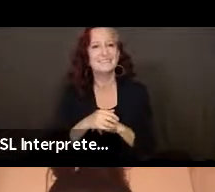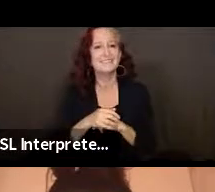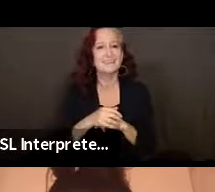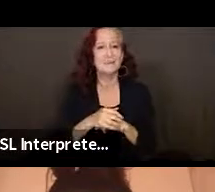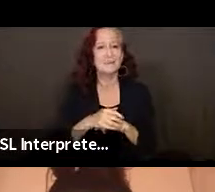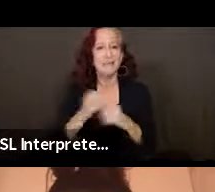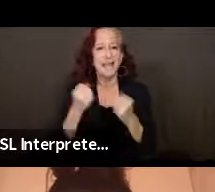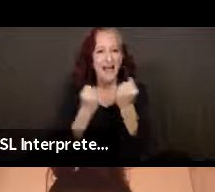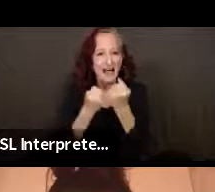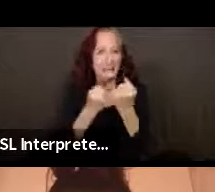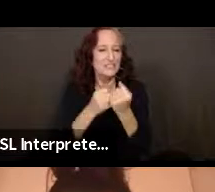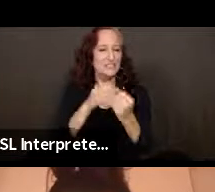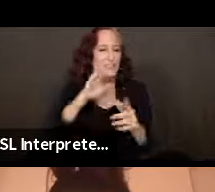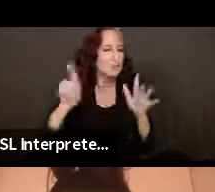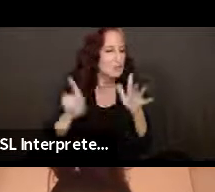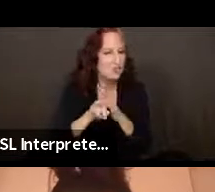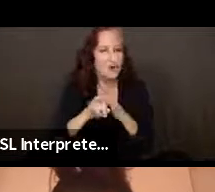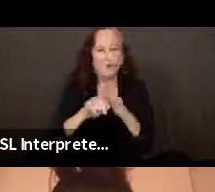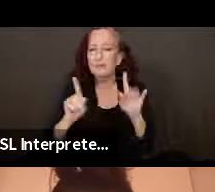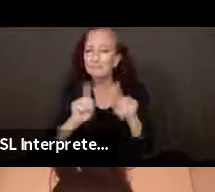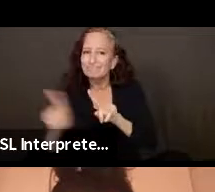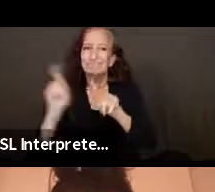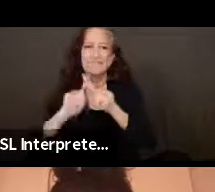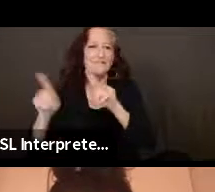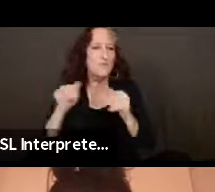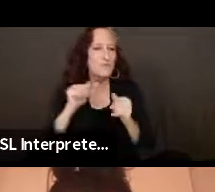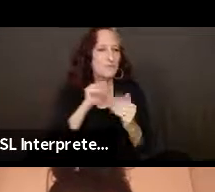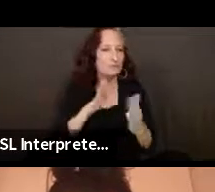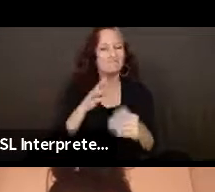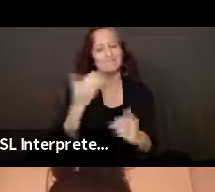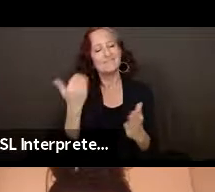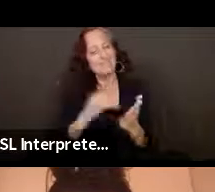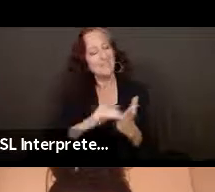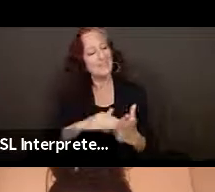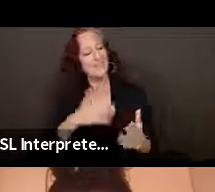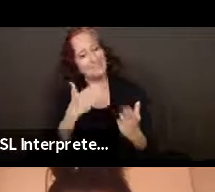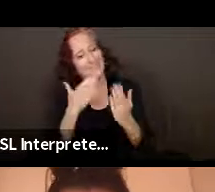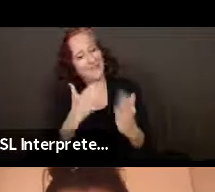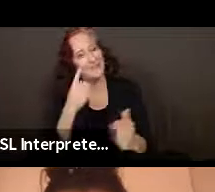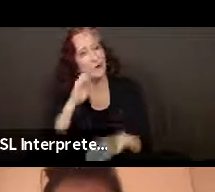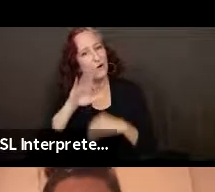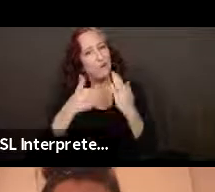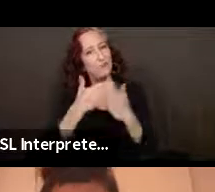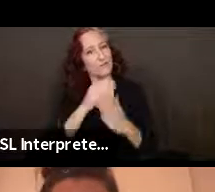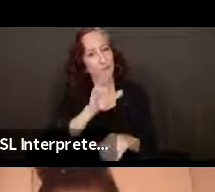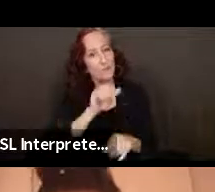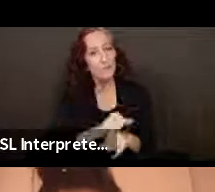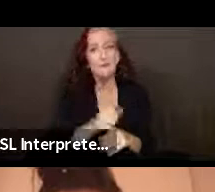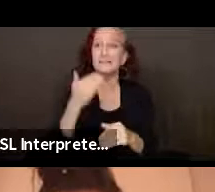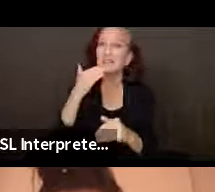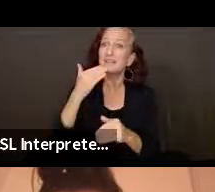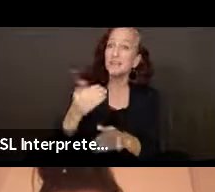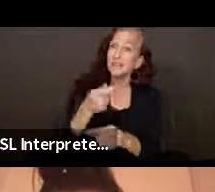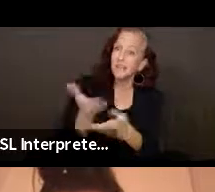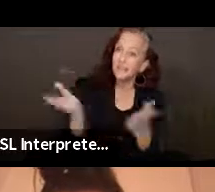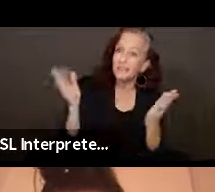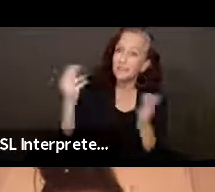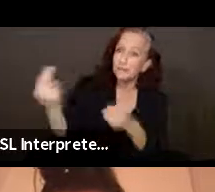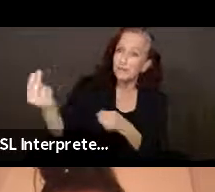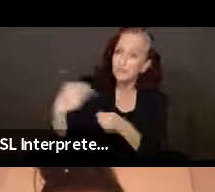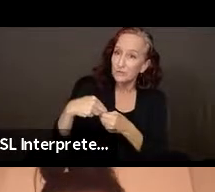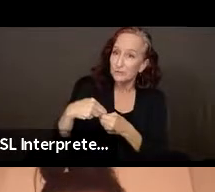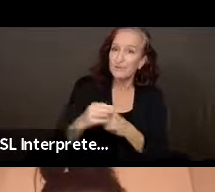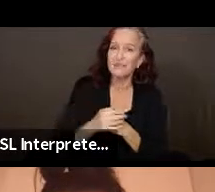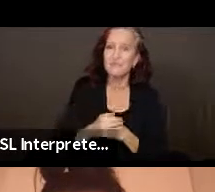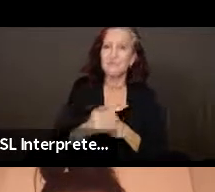Okay. So thank you for all of your work. Thank you to all of you for joining. I am now going